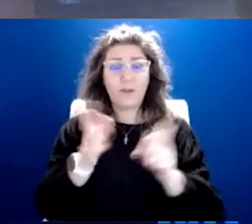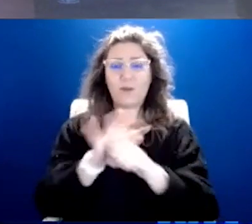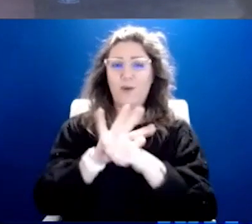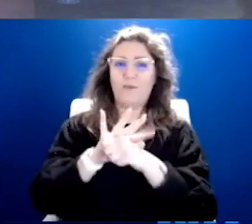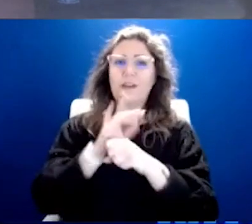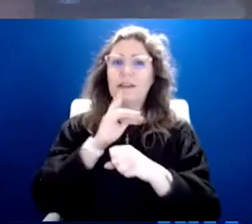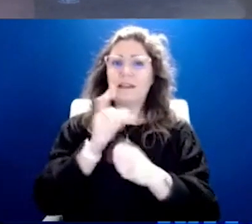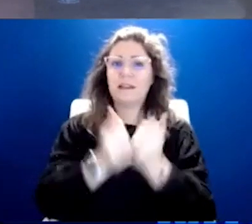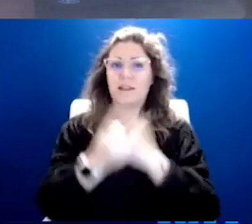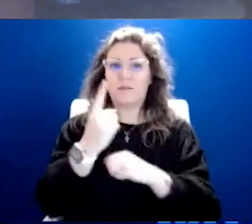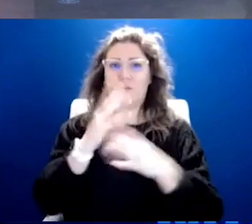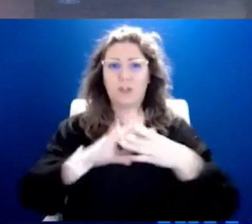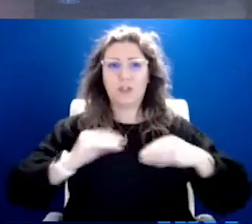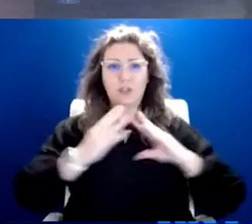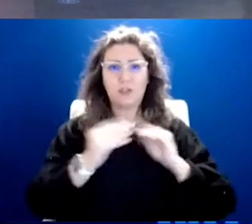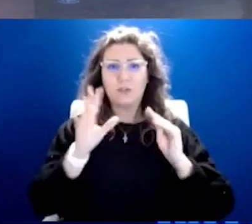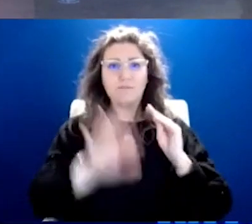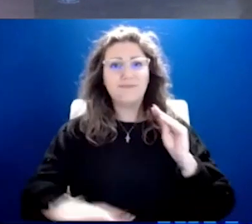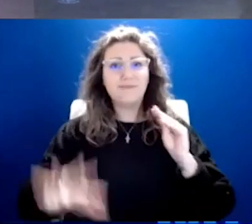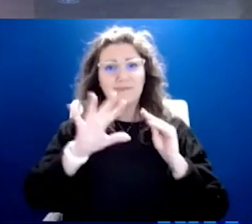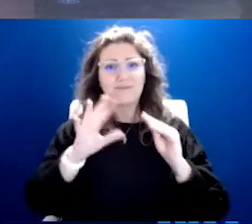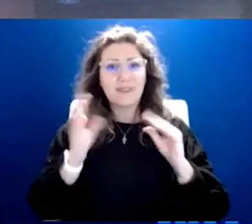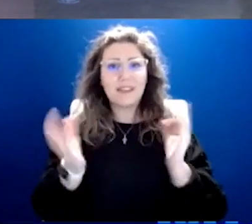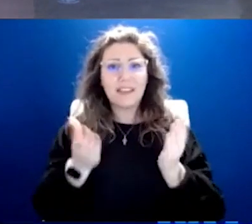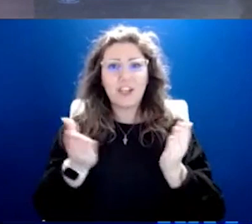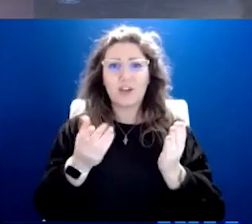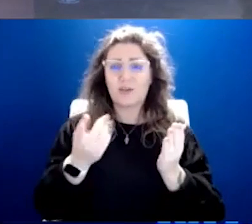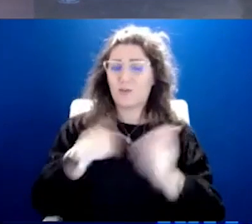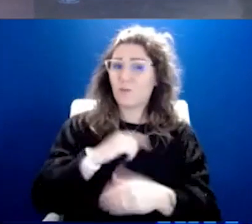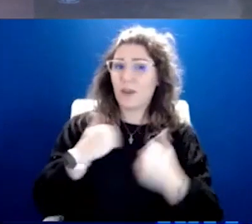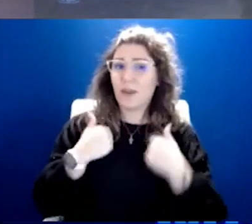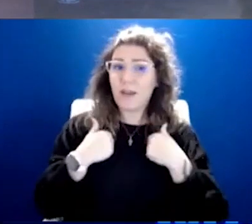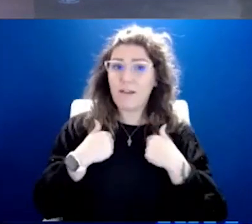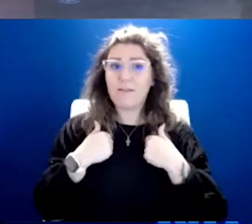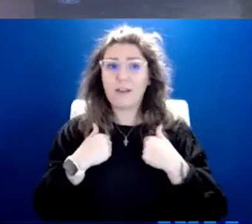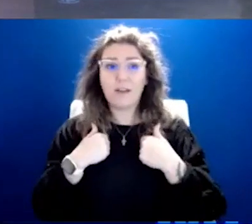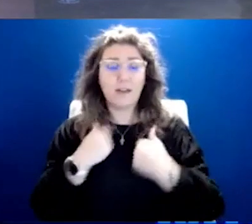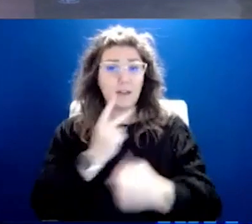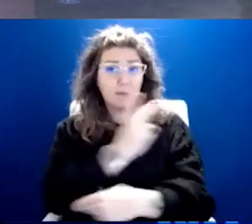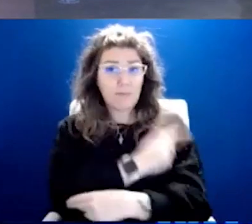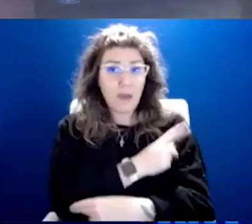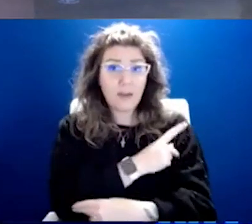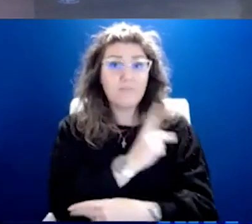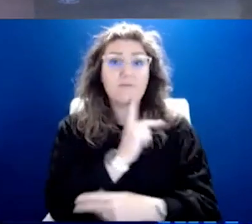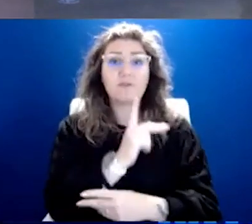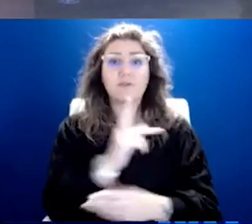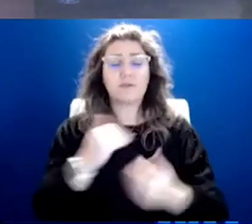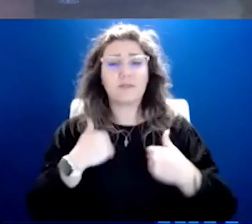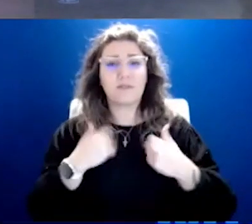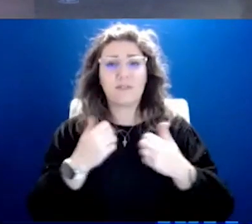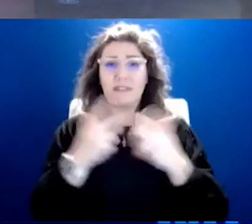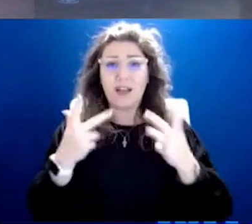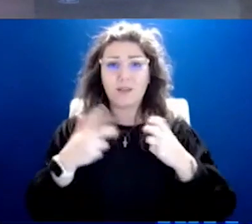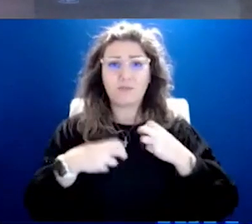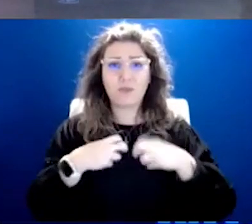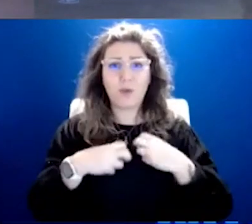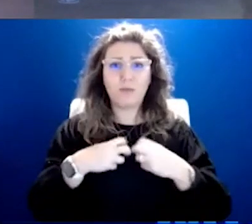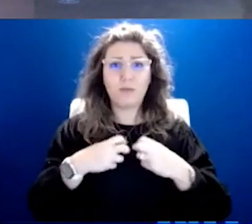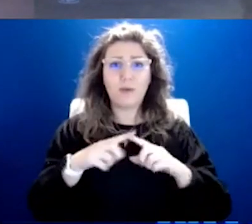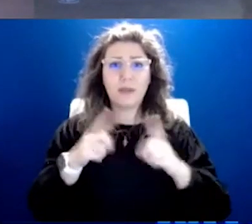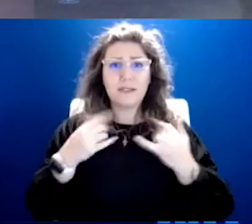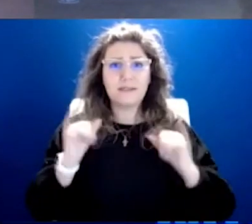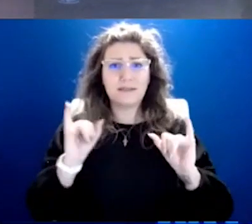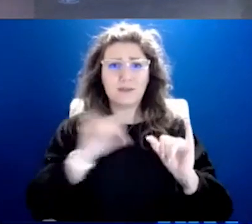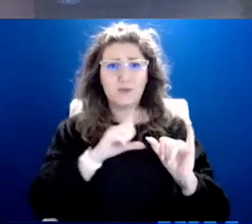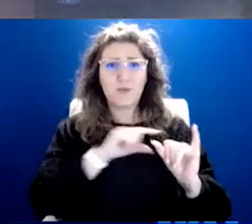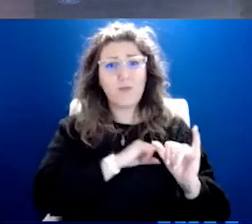think, around here. And you know, we have patients that, you know, that have a lot of problems, but they still have great quality of life, I think,